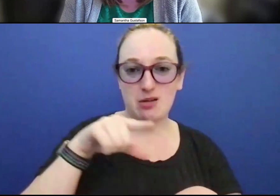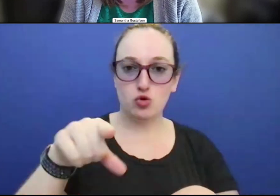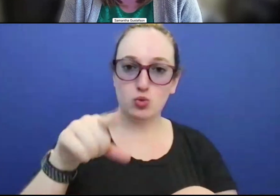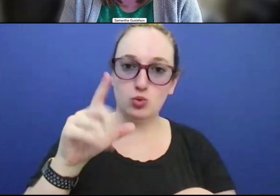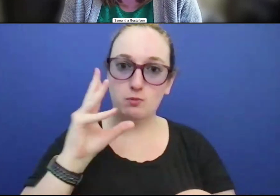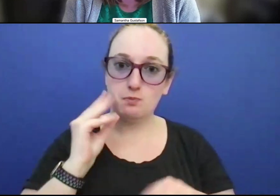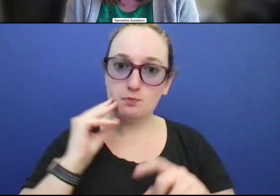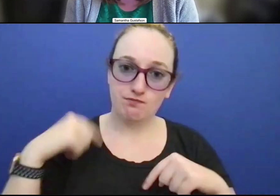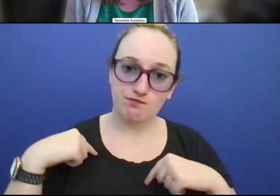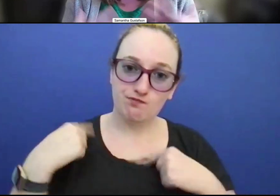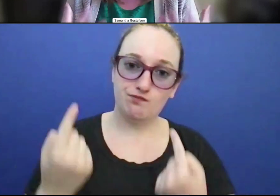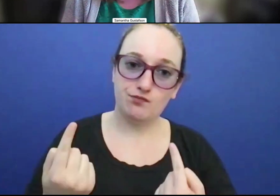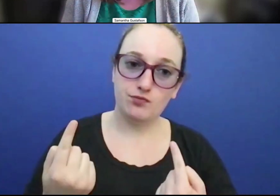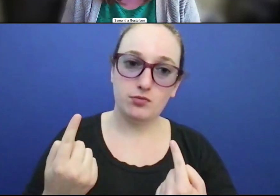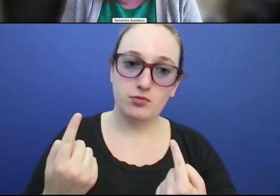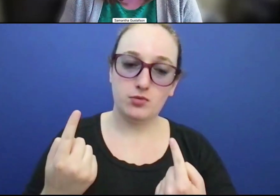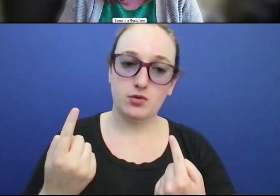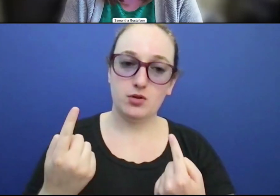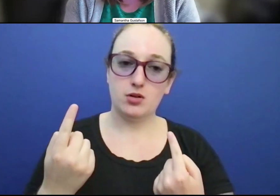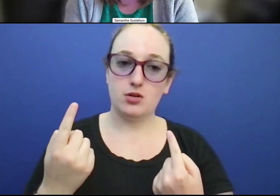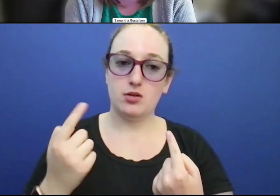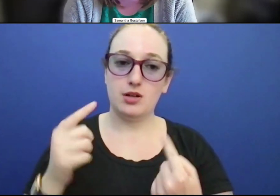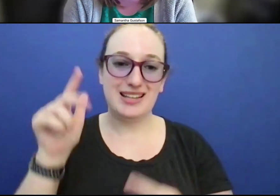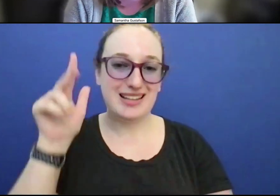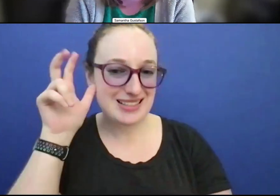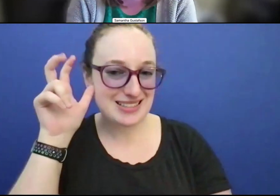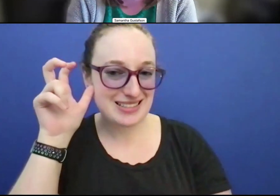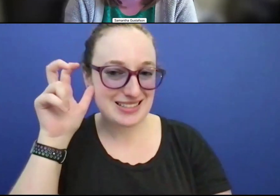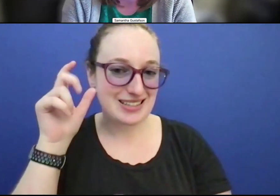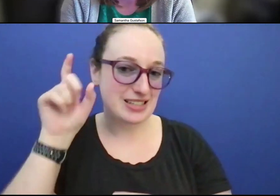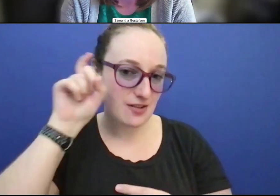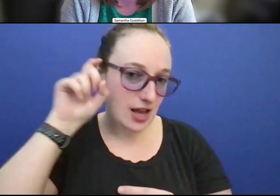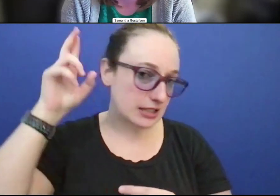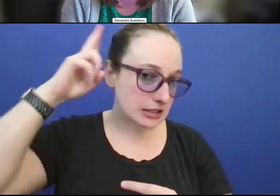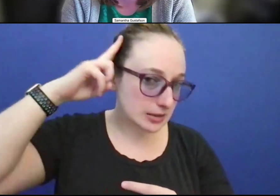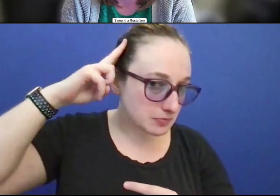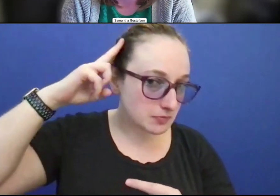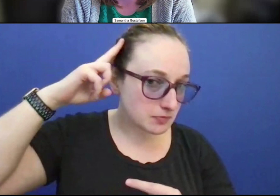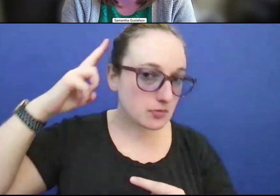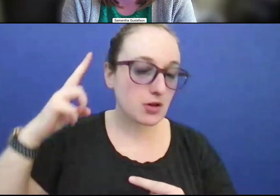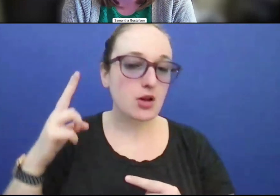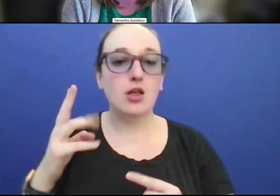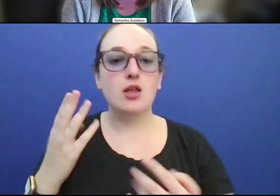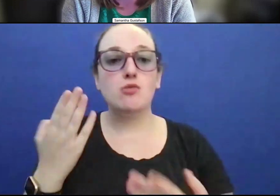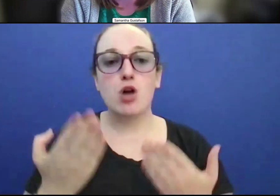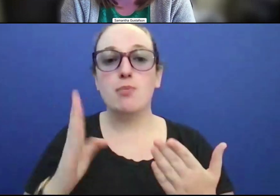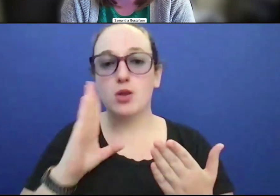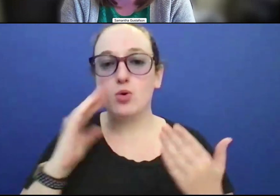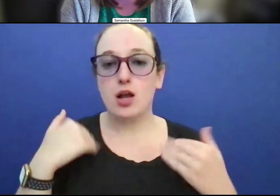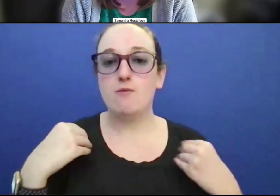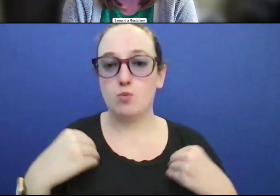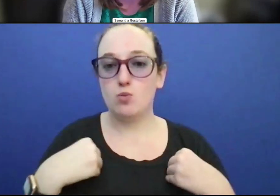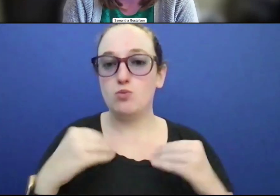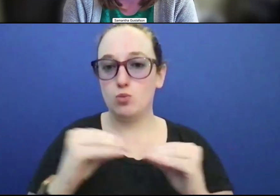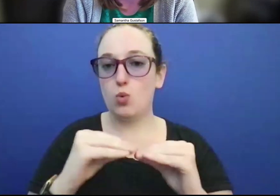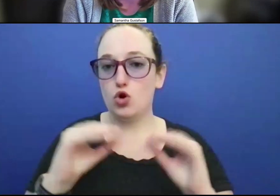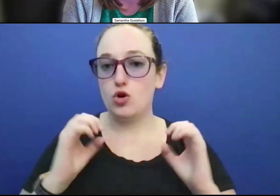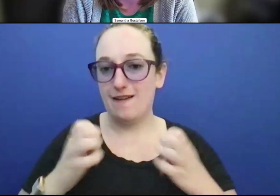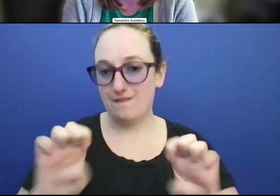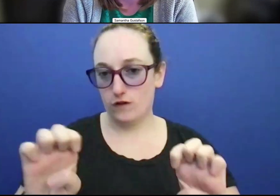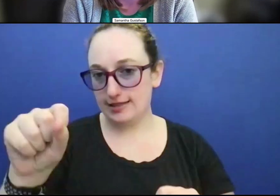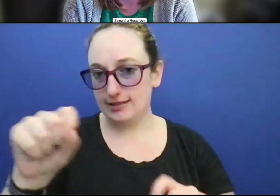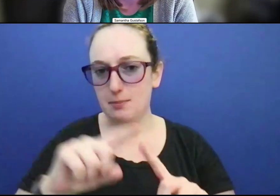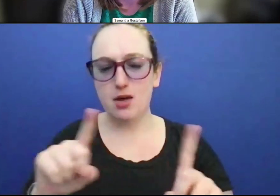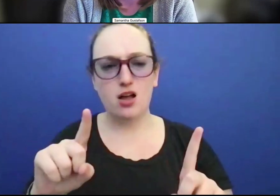had being able to experience their listening device, that they would experience more effort. I don't